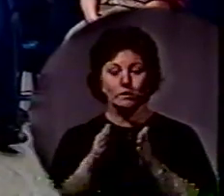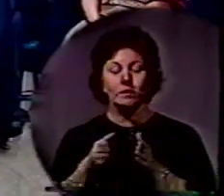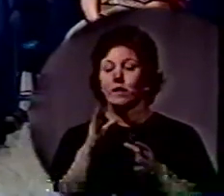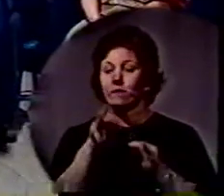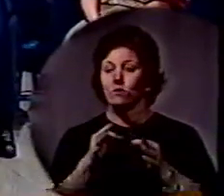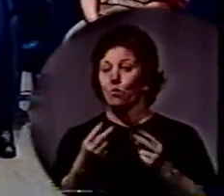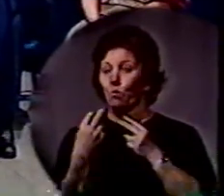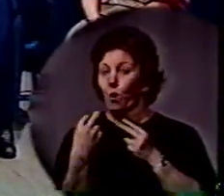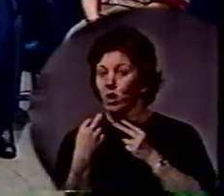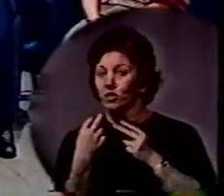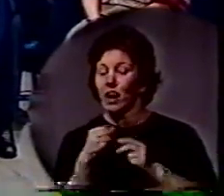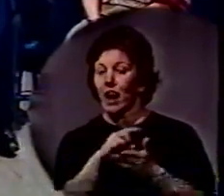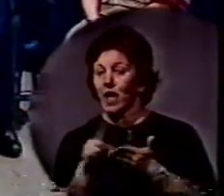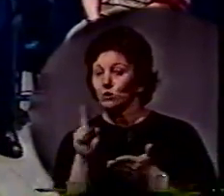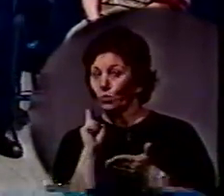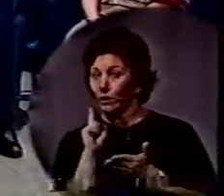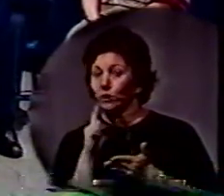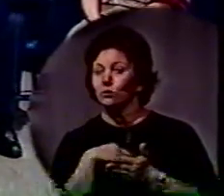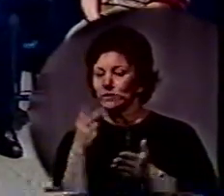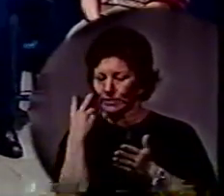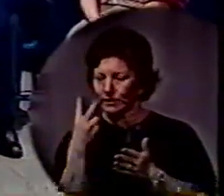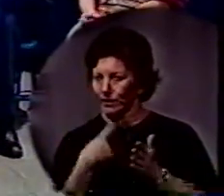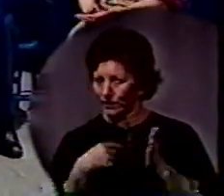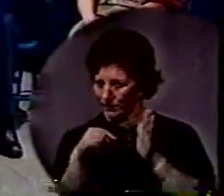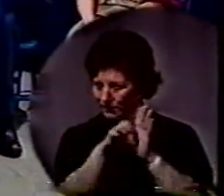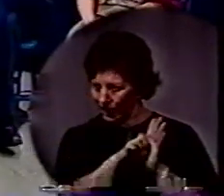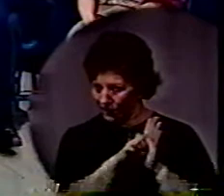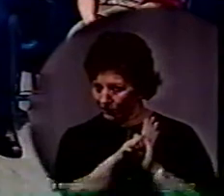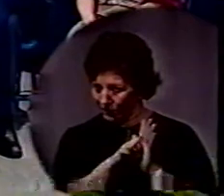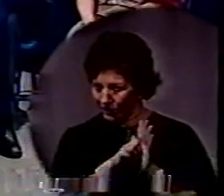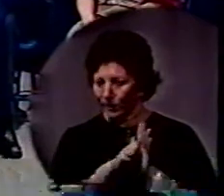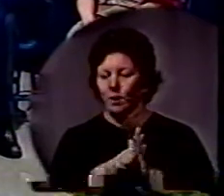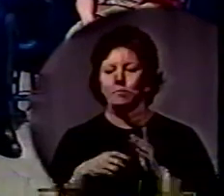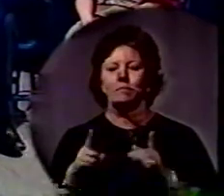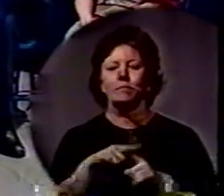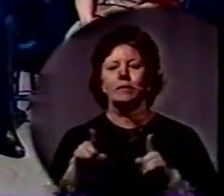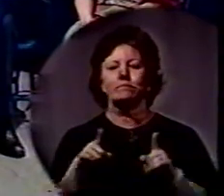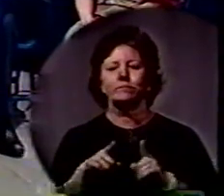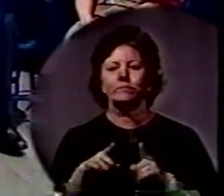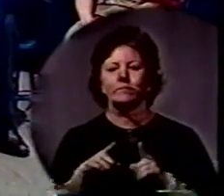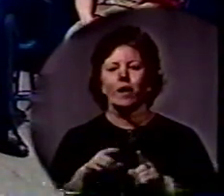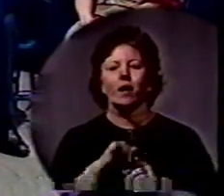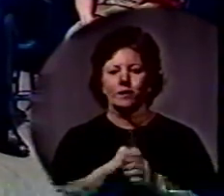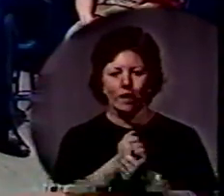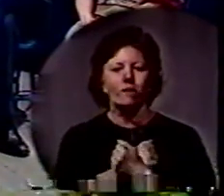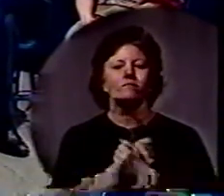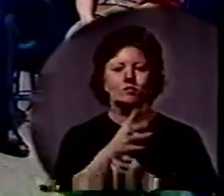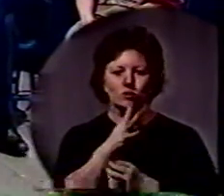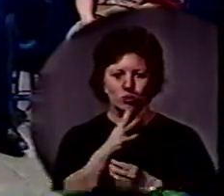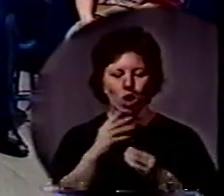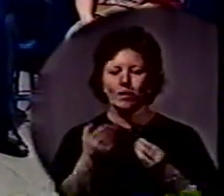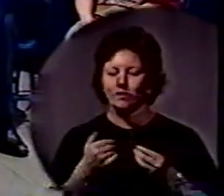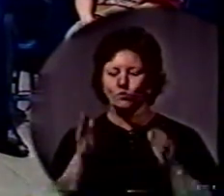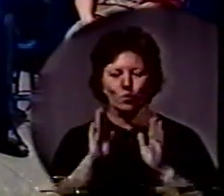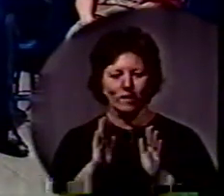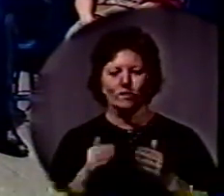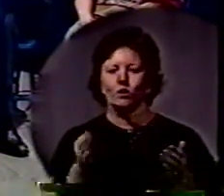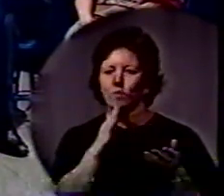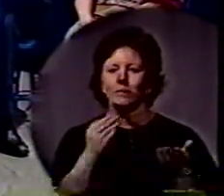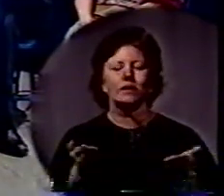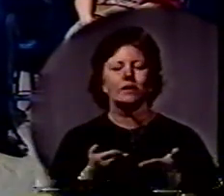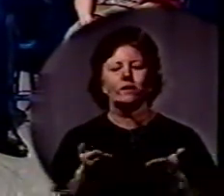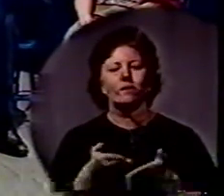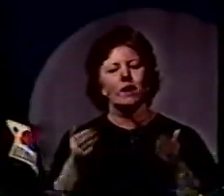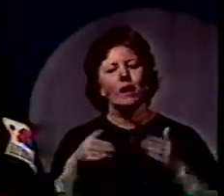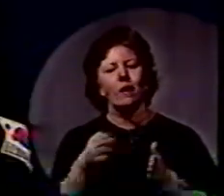week, you would have seen a first example, and now we'll give Roderick a little chance to tell us about it. Well, I'd love to. It's great to be here, and I appreciate you